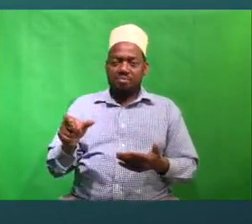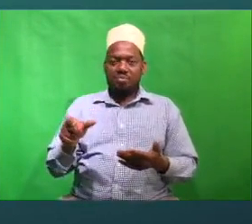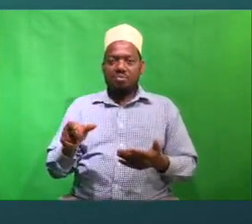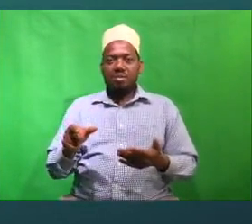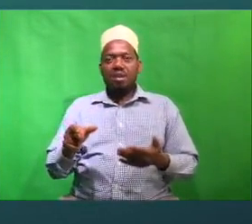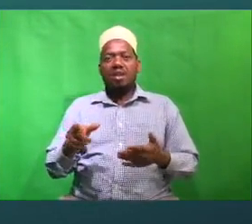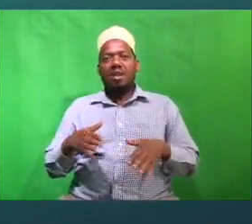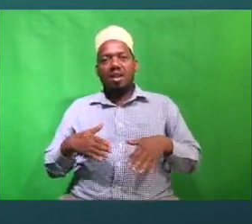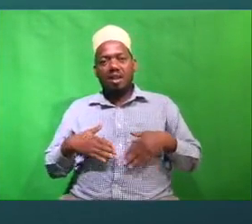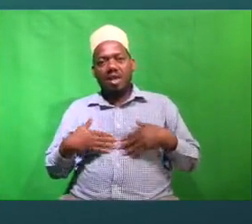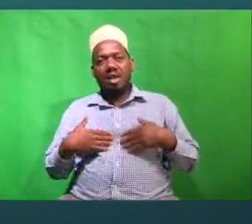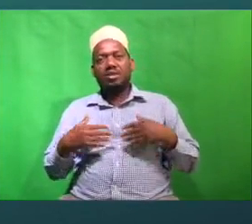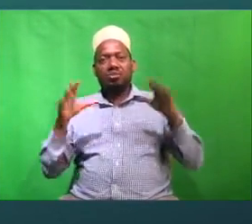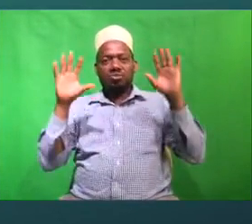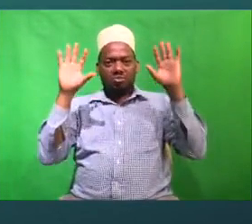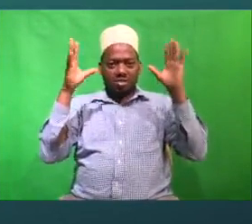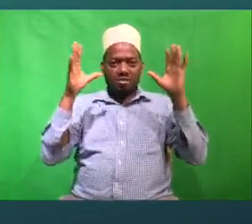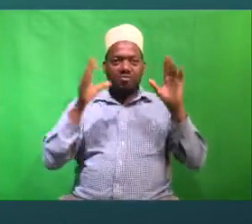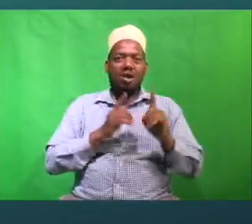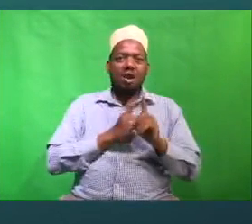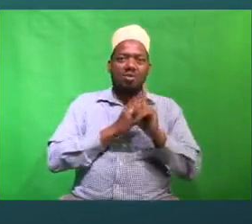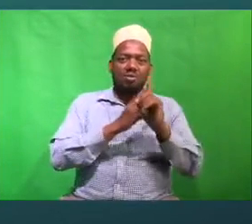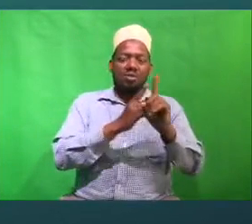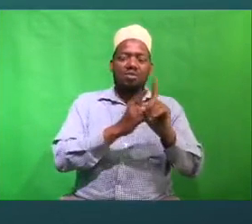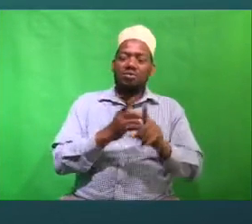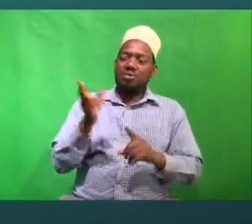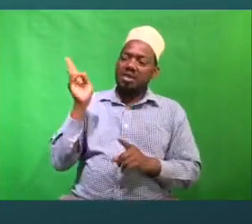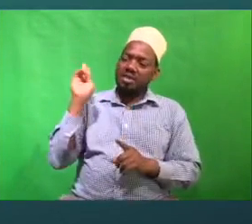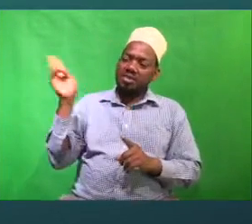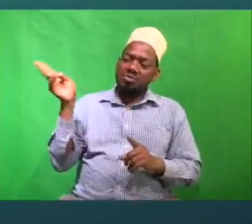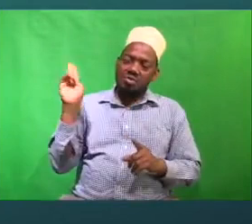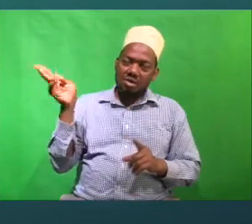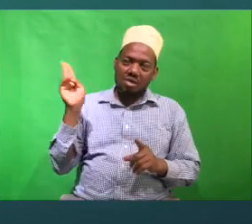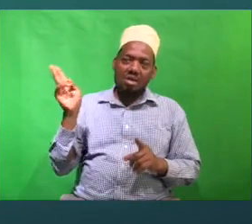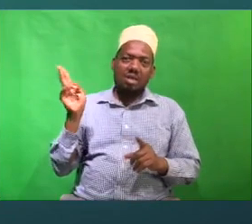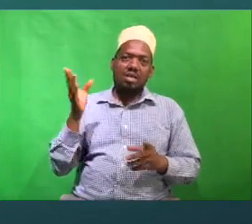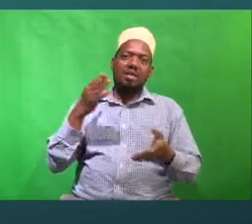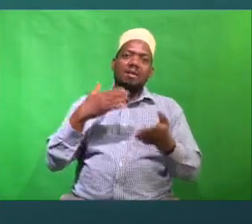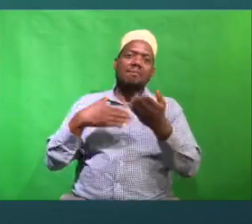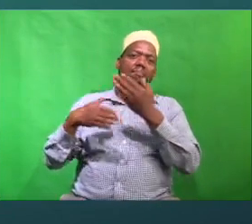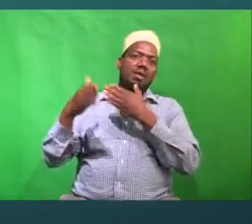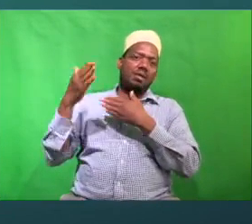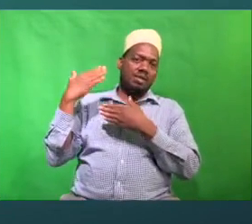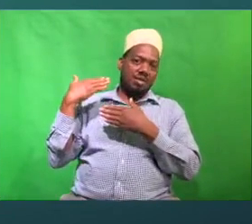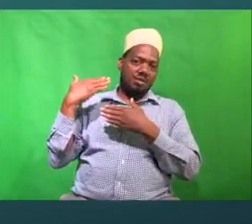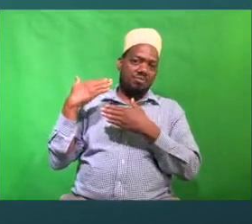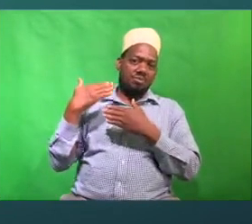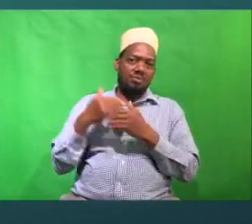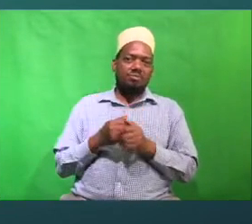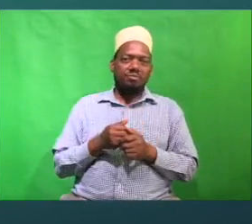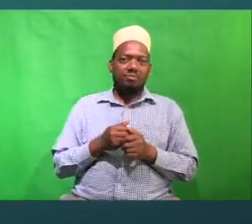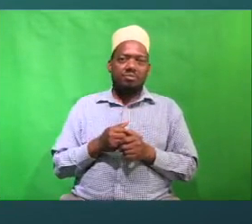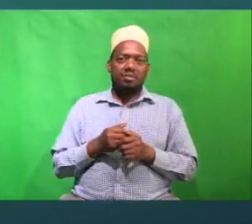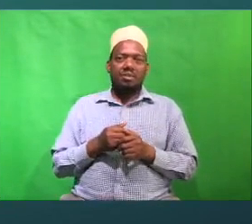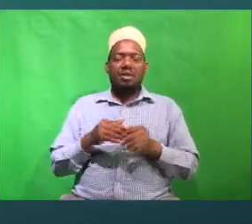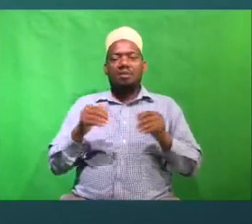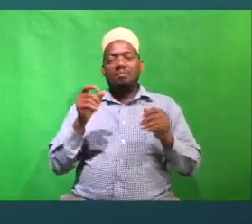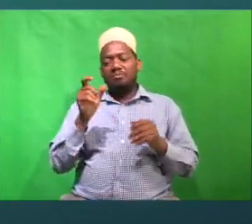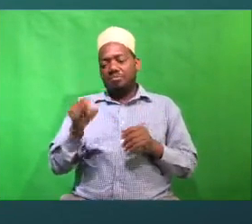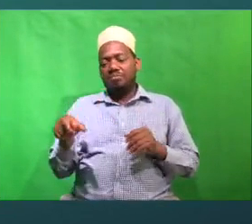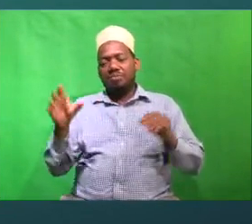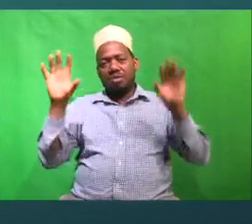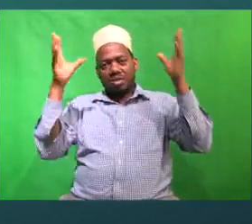develop settlement according to the historical background of that people. As we say, some people, they